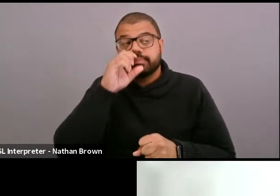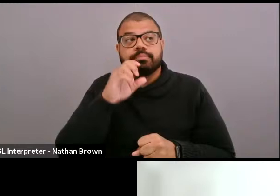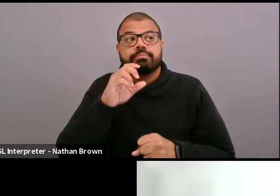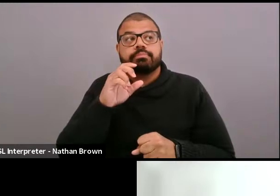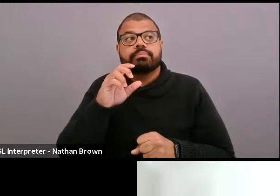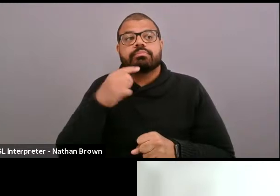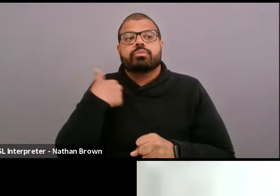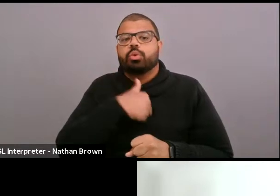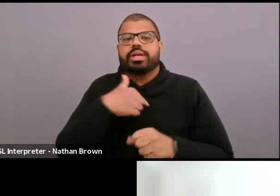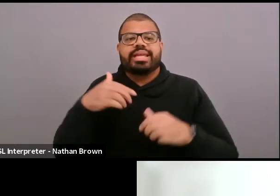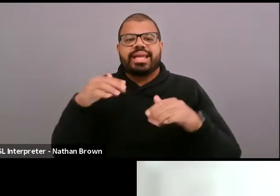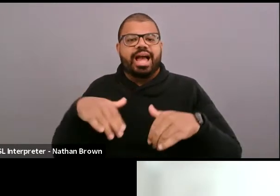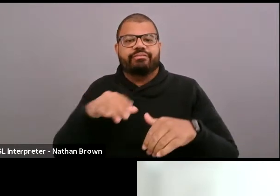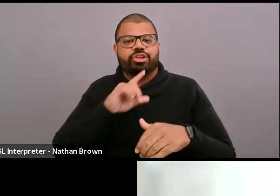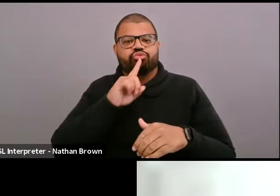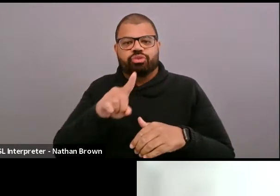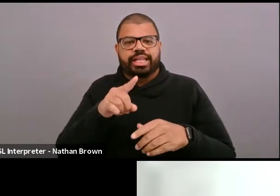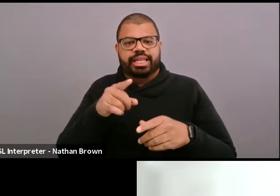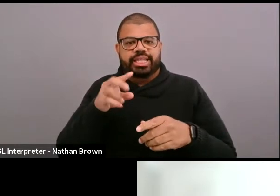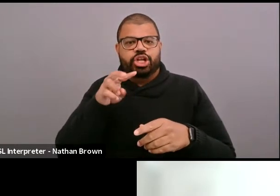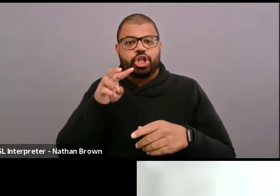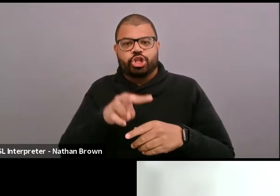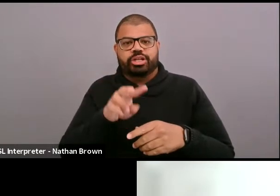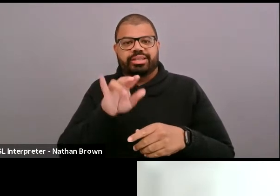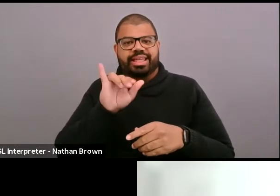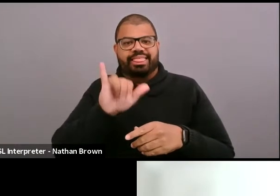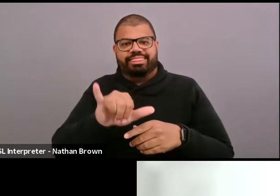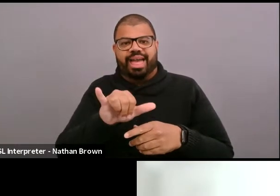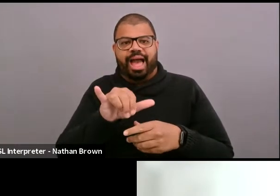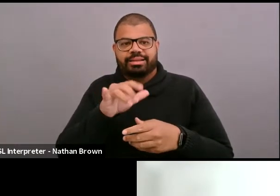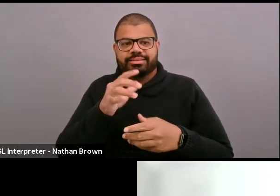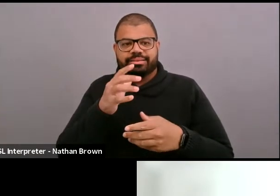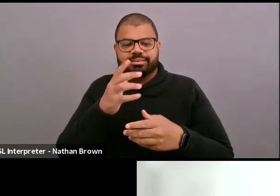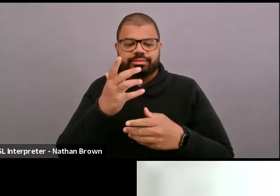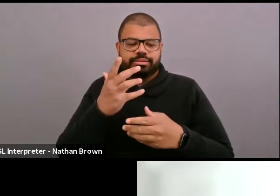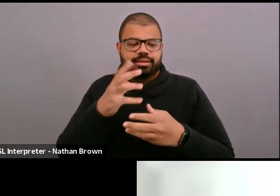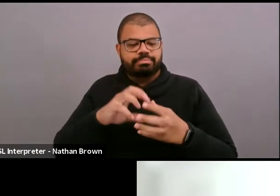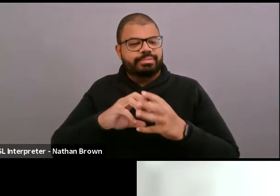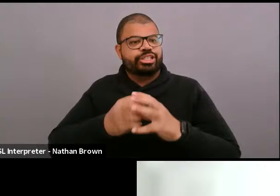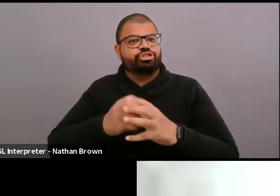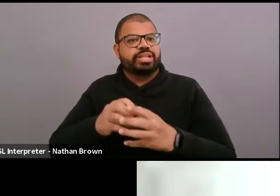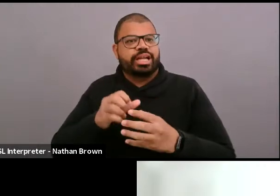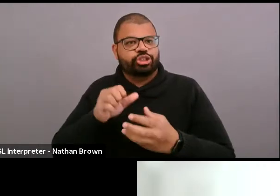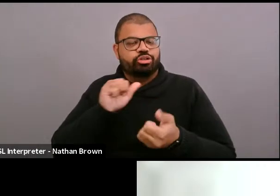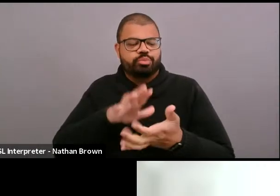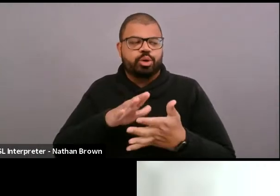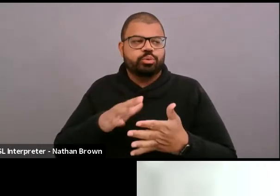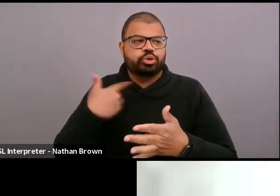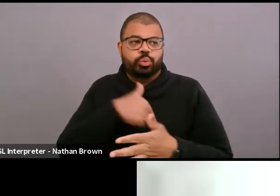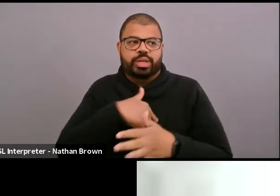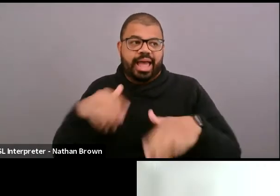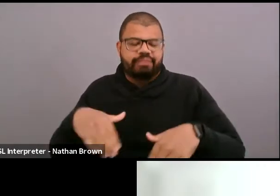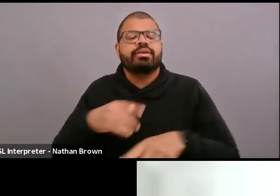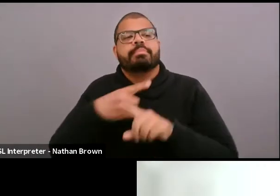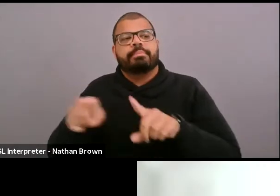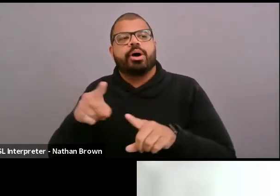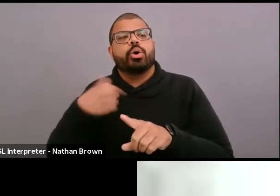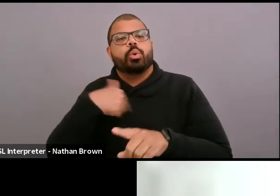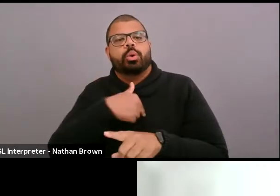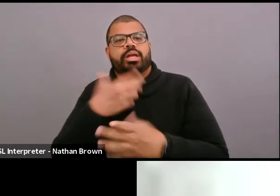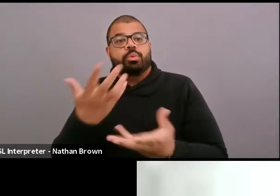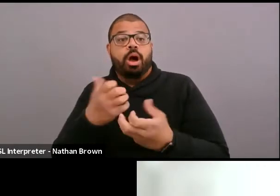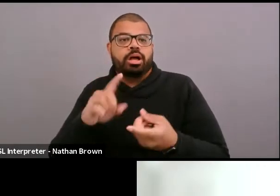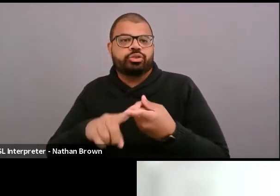an intersectional lens yet. We are working towards that to sort of see what's going on